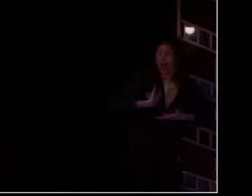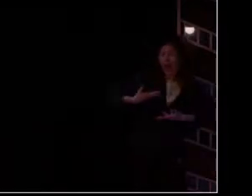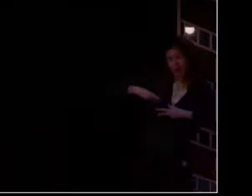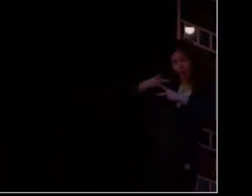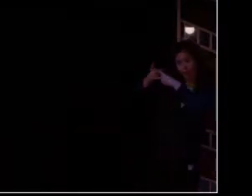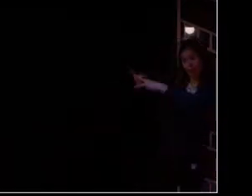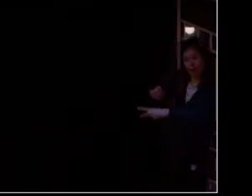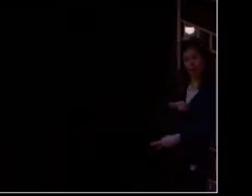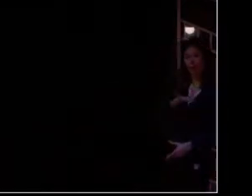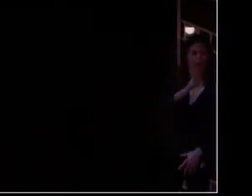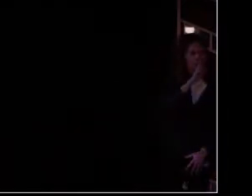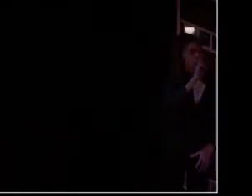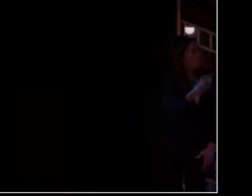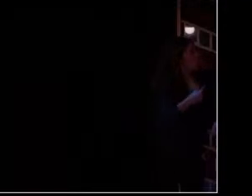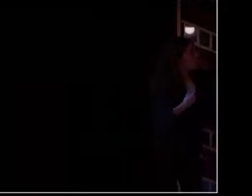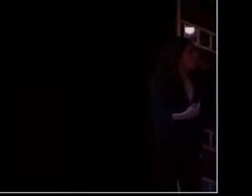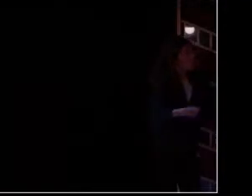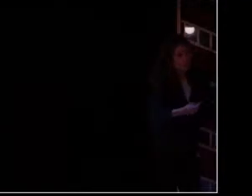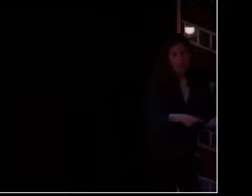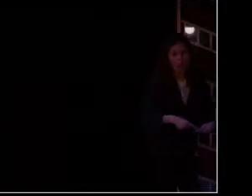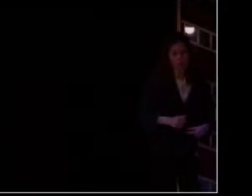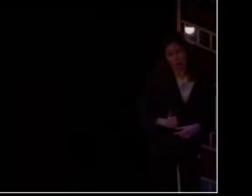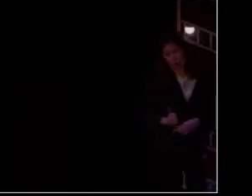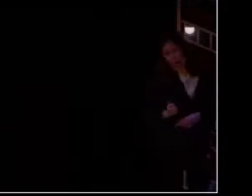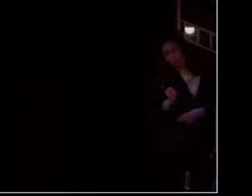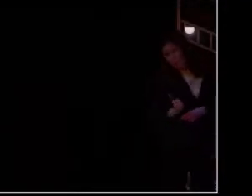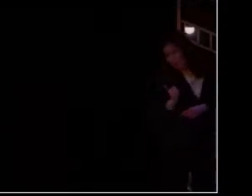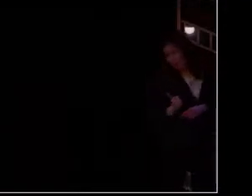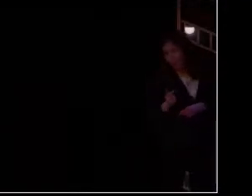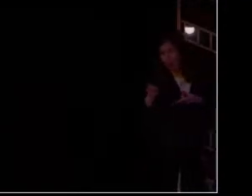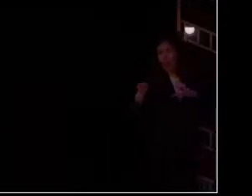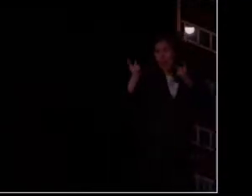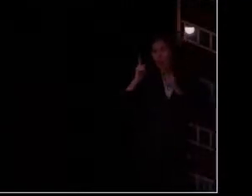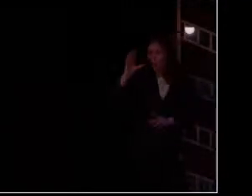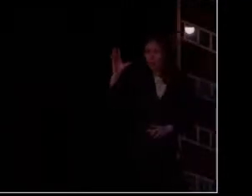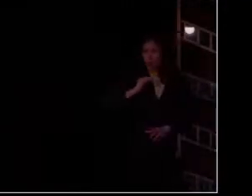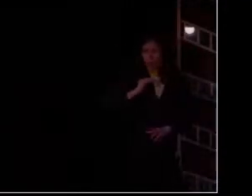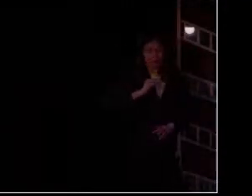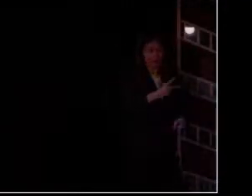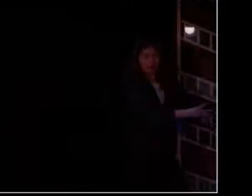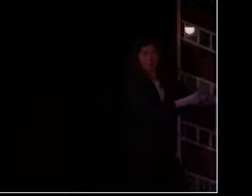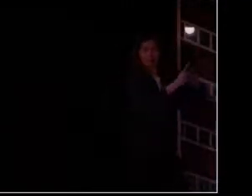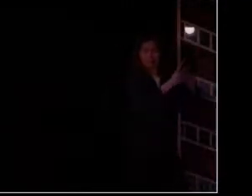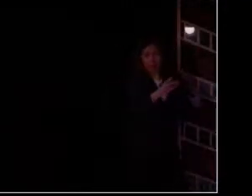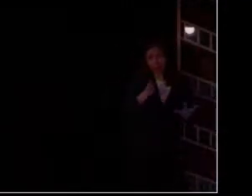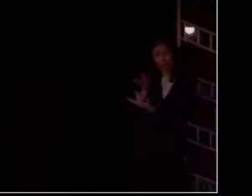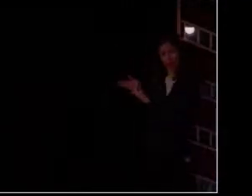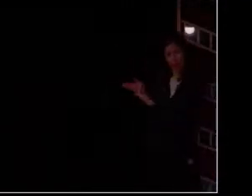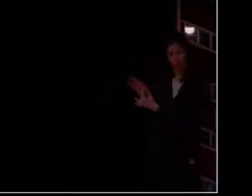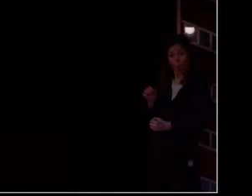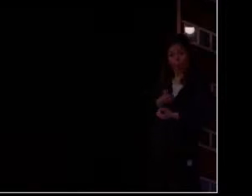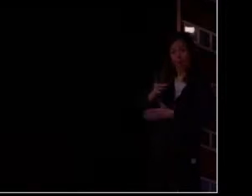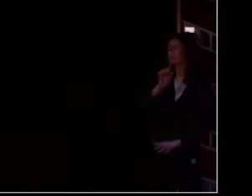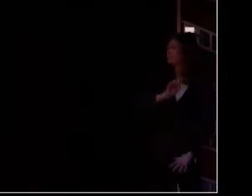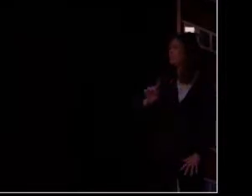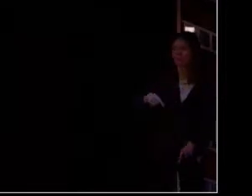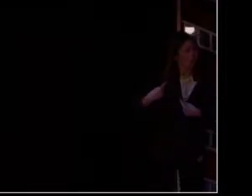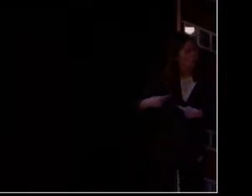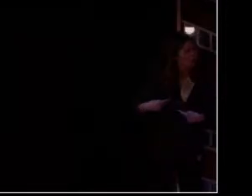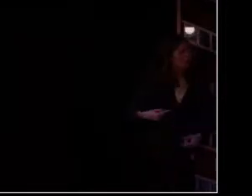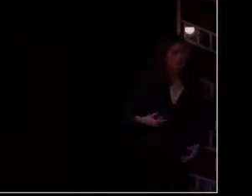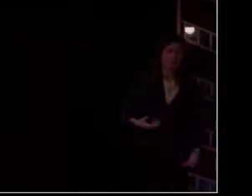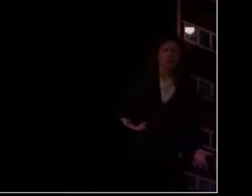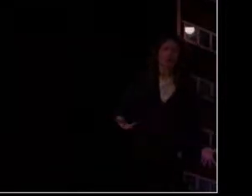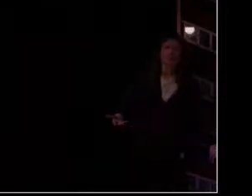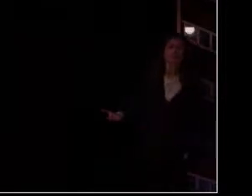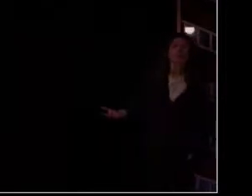madam. I have been instructed strictly to the contrary. What a thing! To